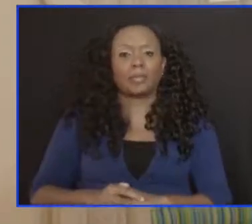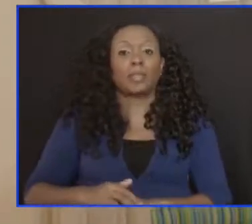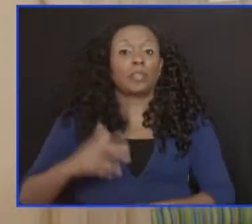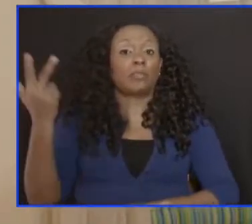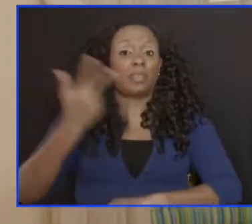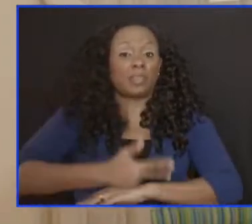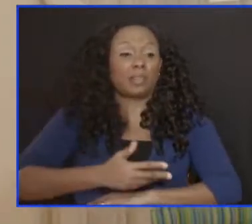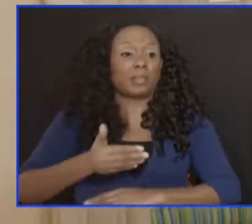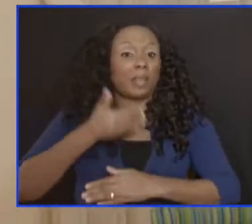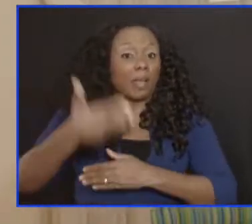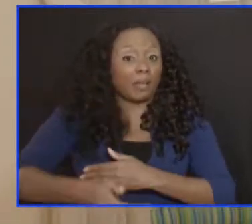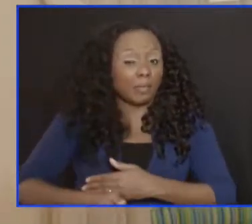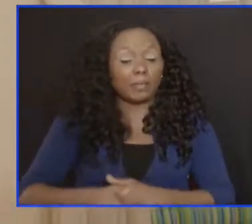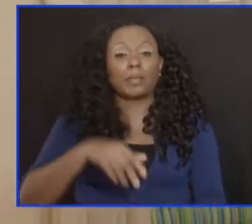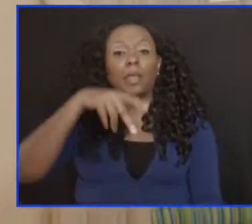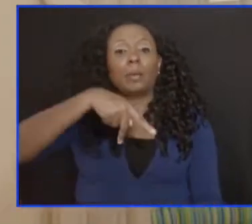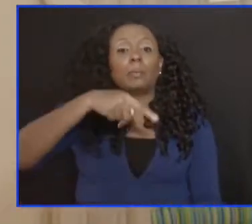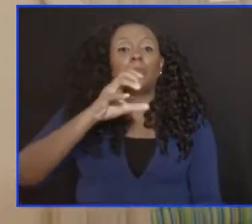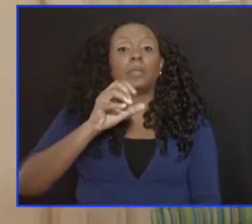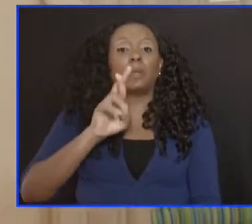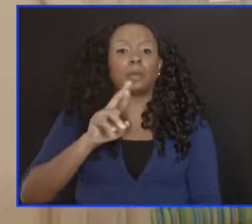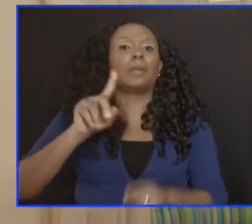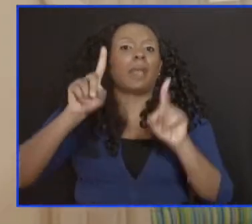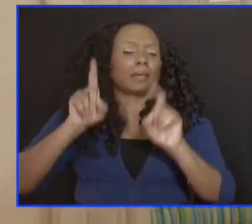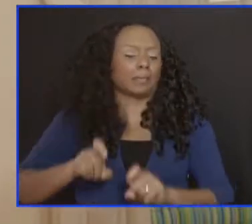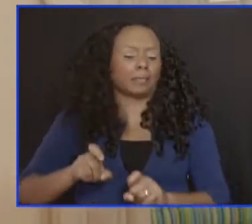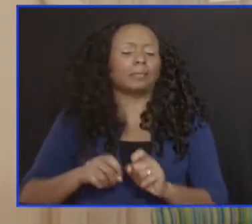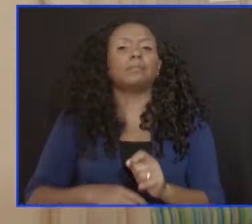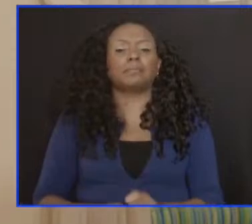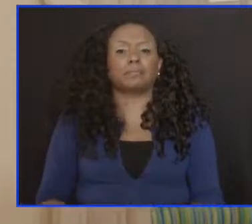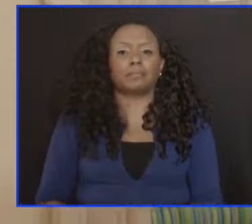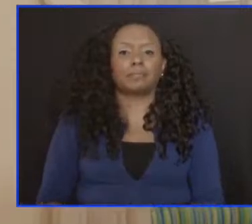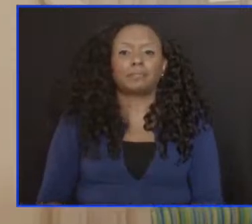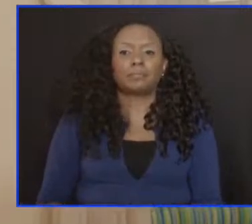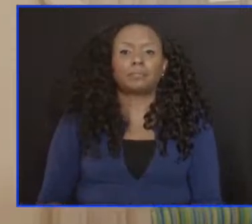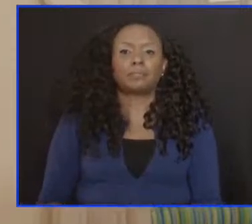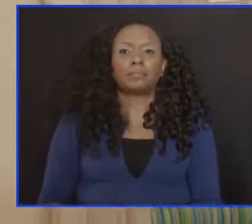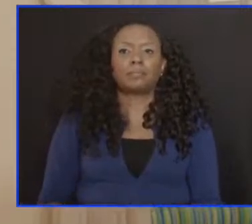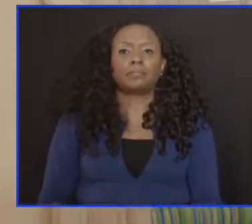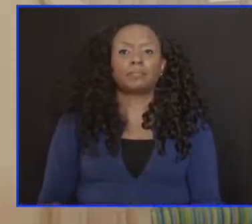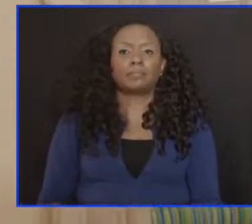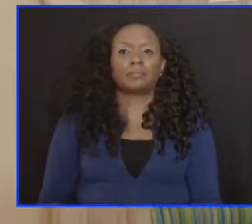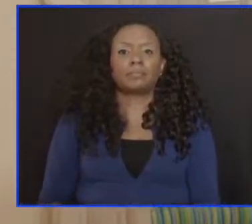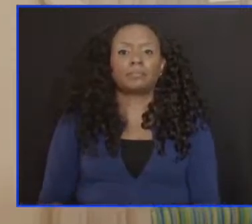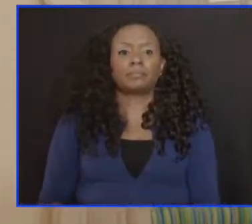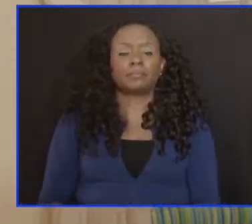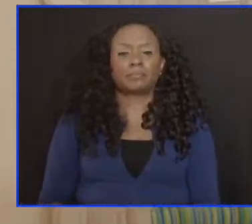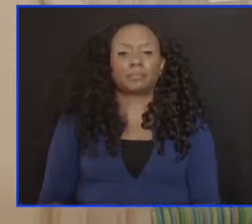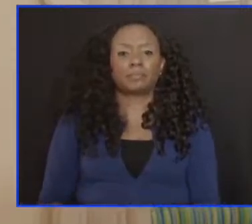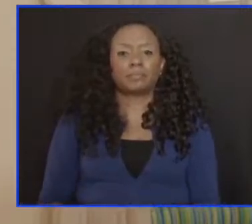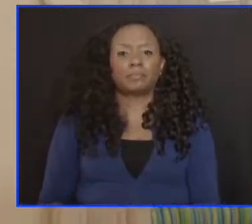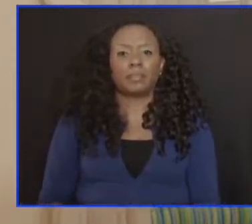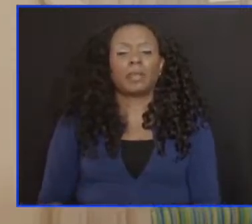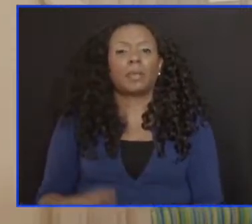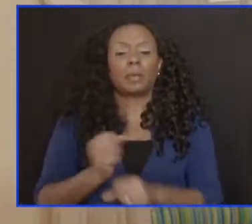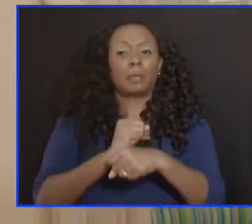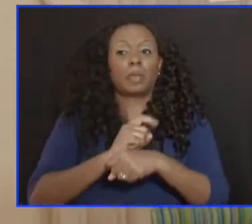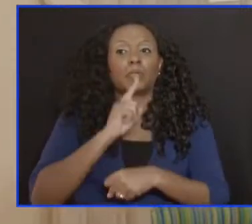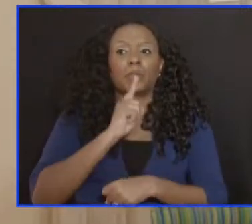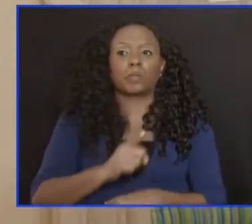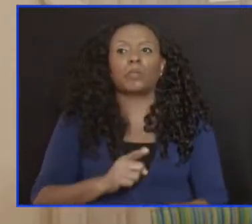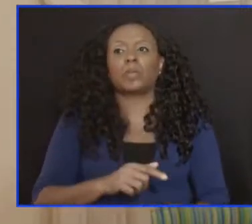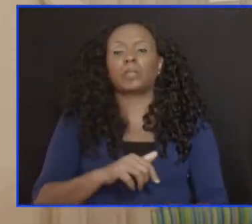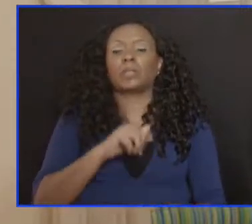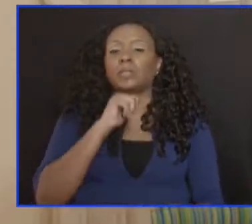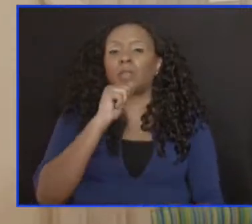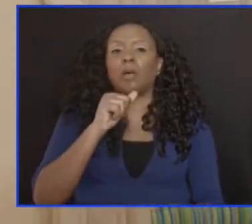3 days, we can do a PCR test to make a definitive determination that they did not, in fact, acquire COVID. So that's